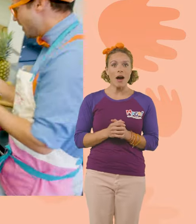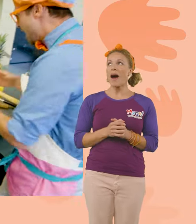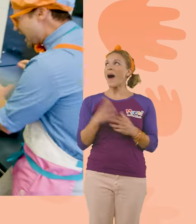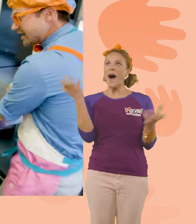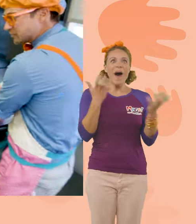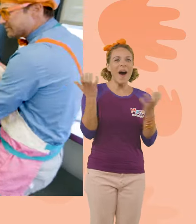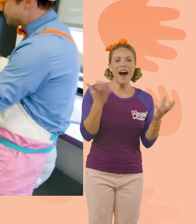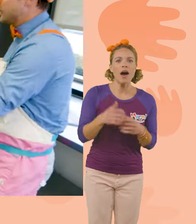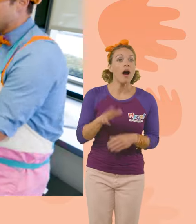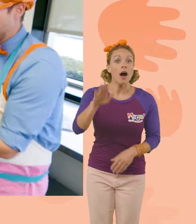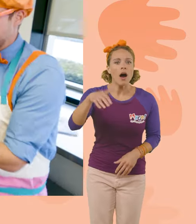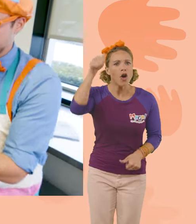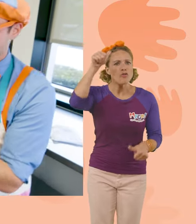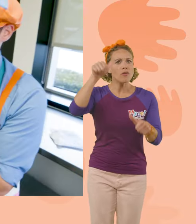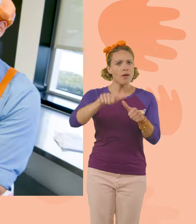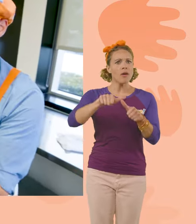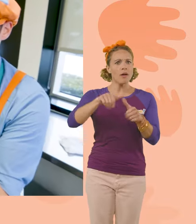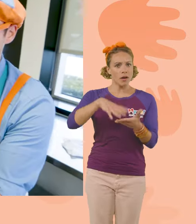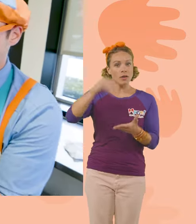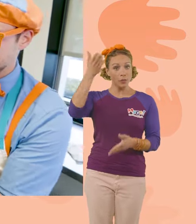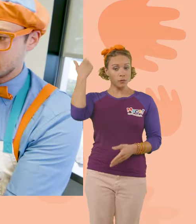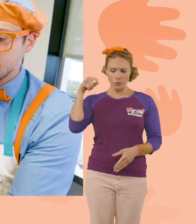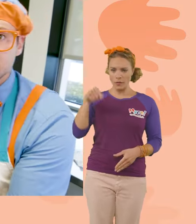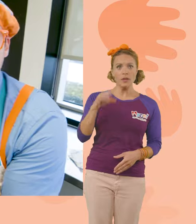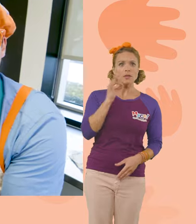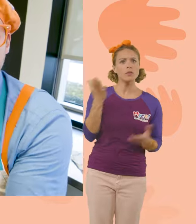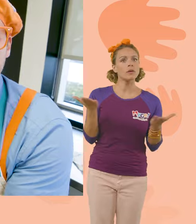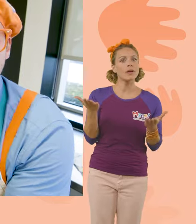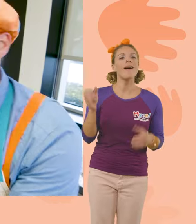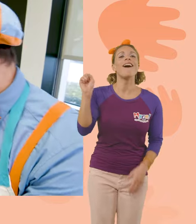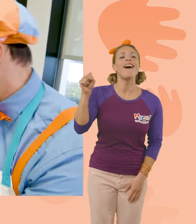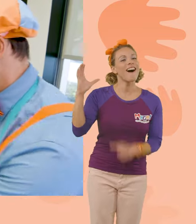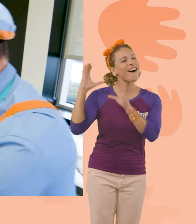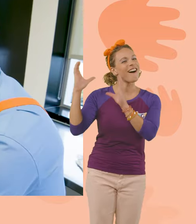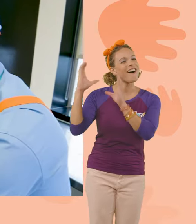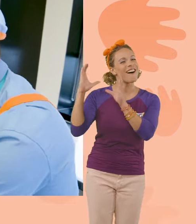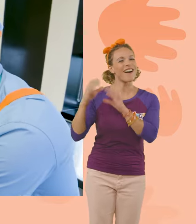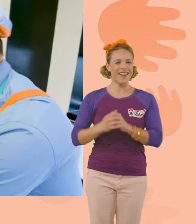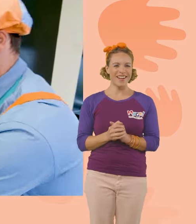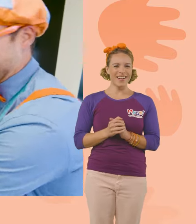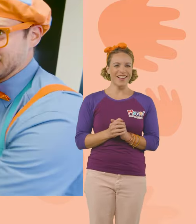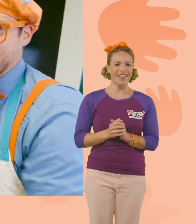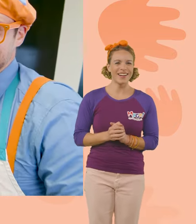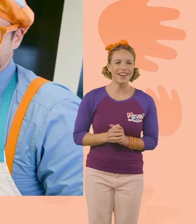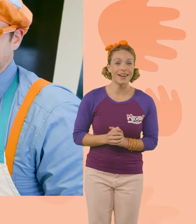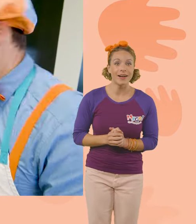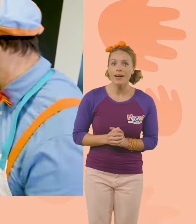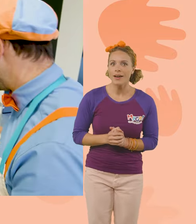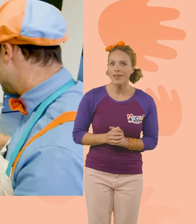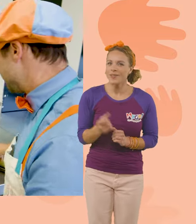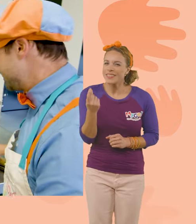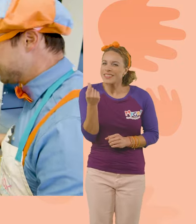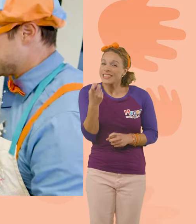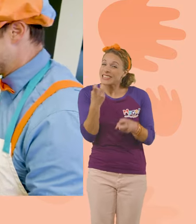Whoa! And remember, we learned what fruit this is. Yeah, the coconut. All right, these are a little tricky